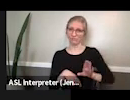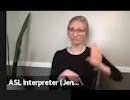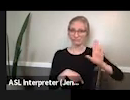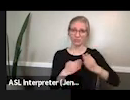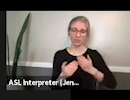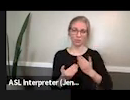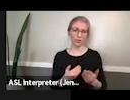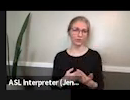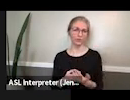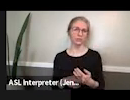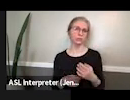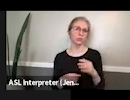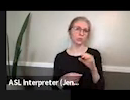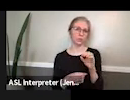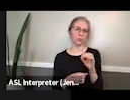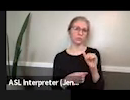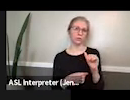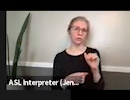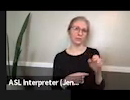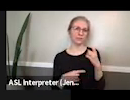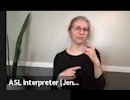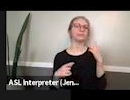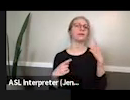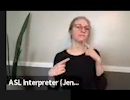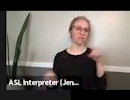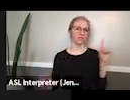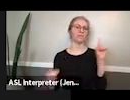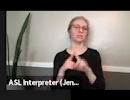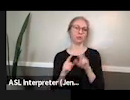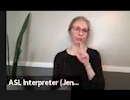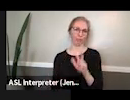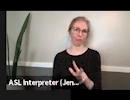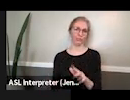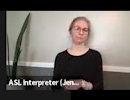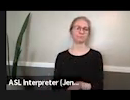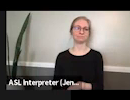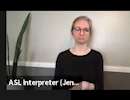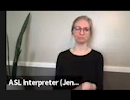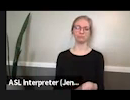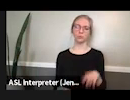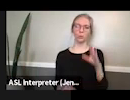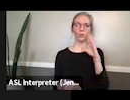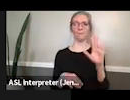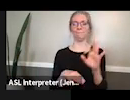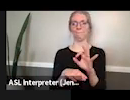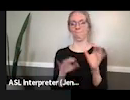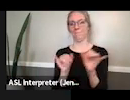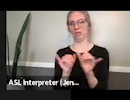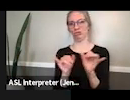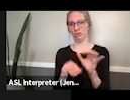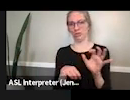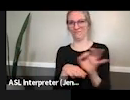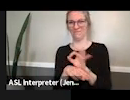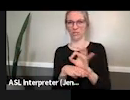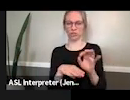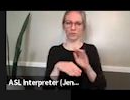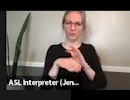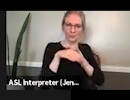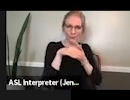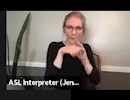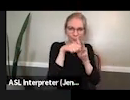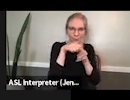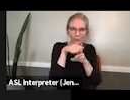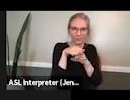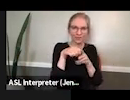is effective to 3 years of age, and it measures the function of the hair cells in the cochlea, those little bitty